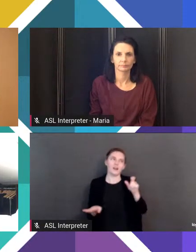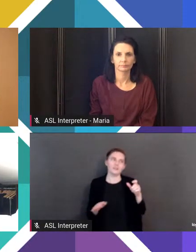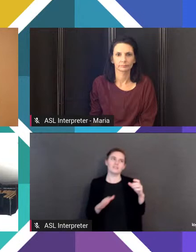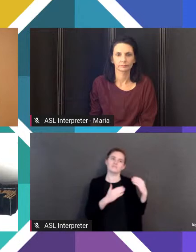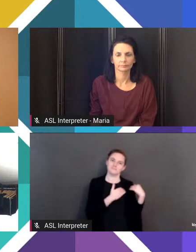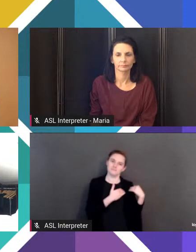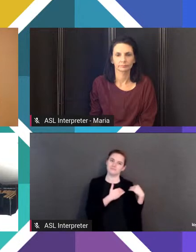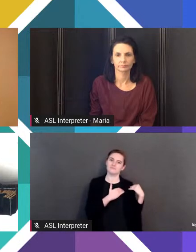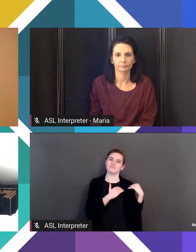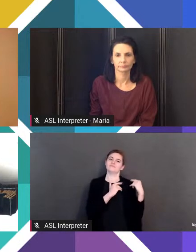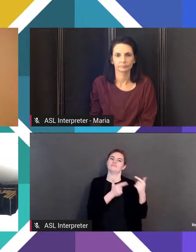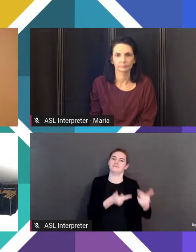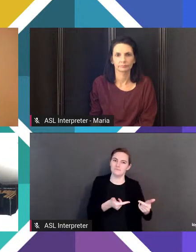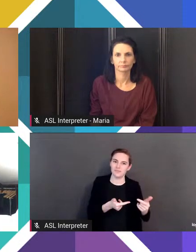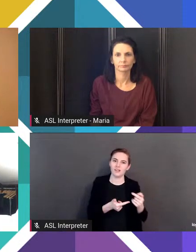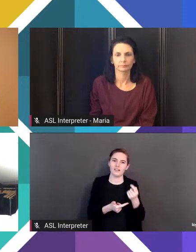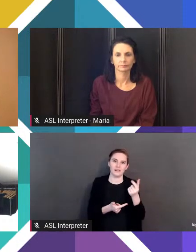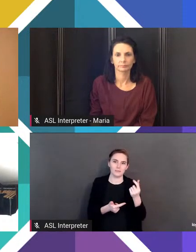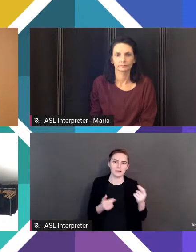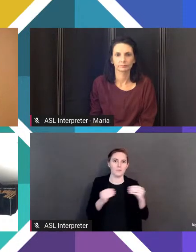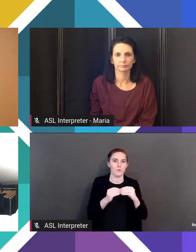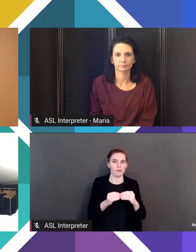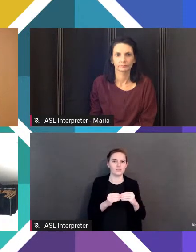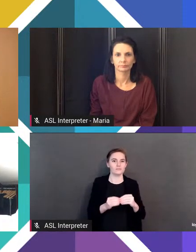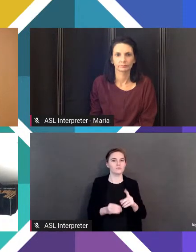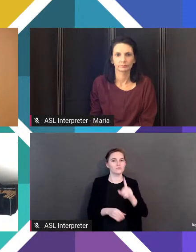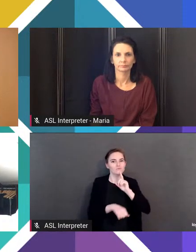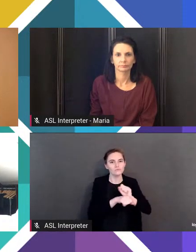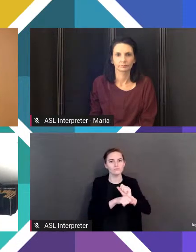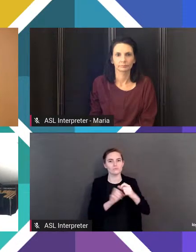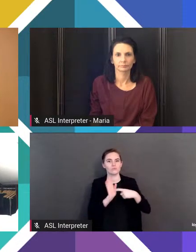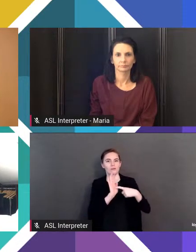like true representation.